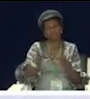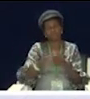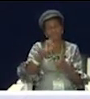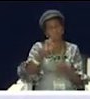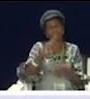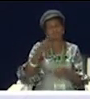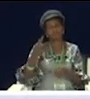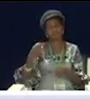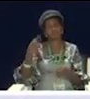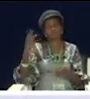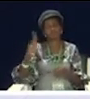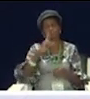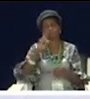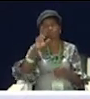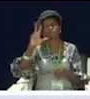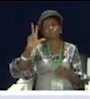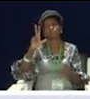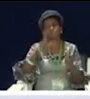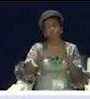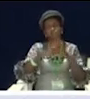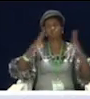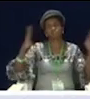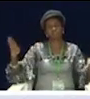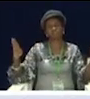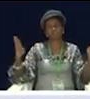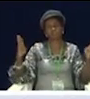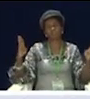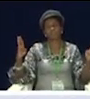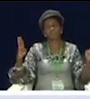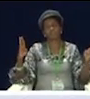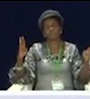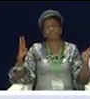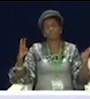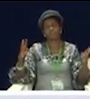of God, there are three big events.